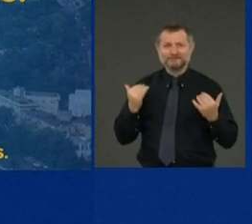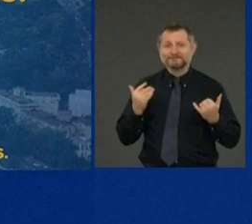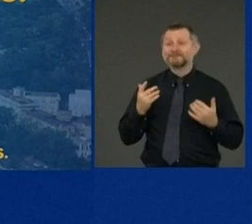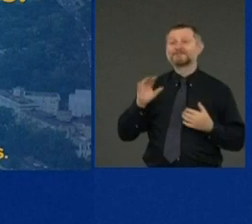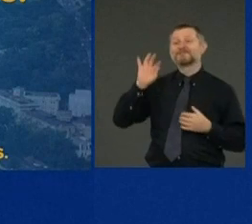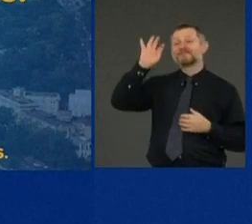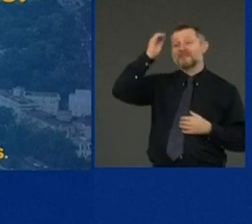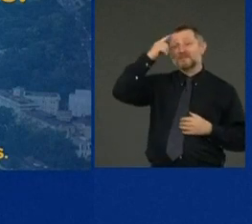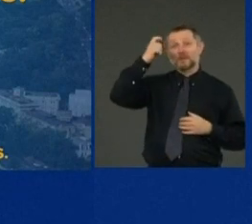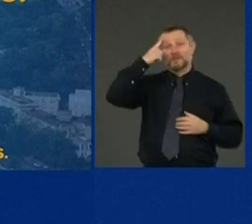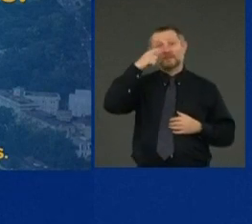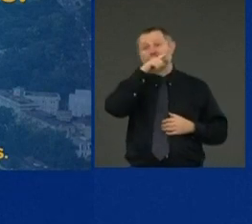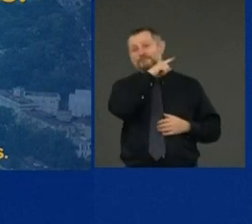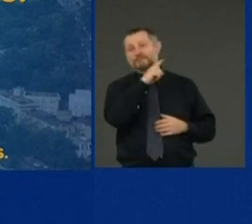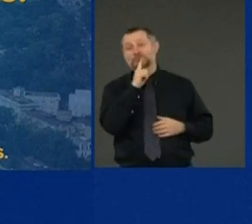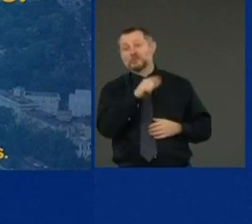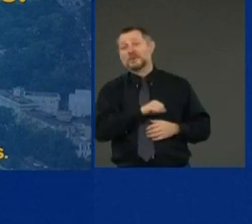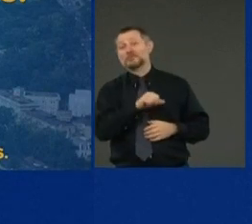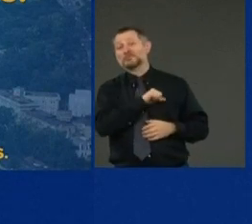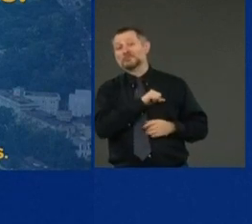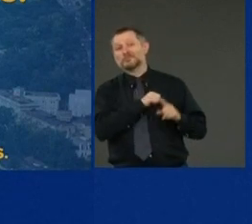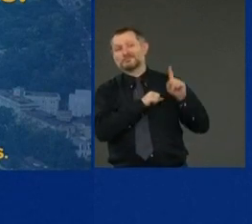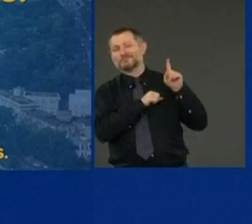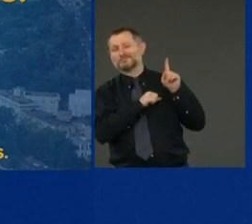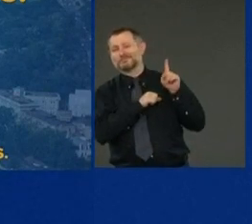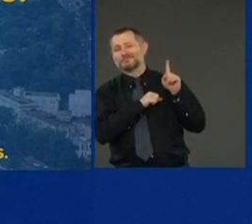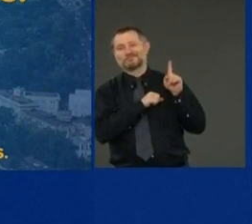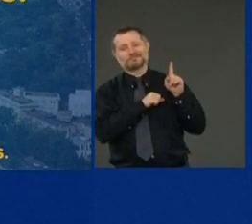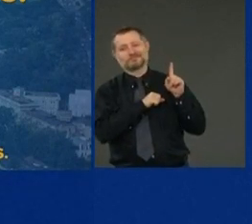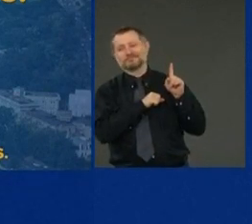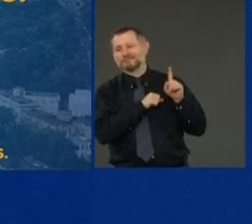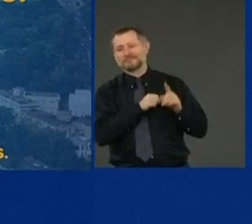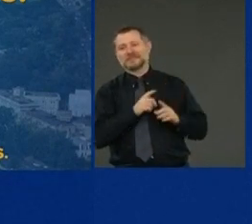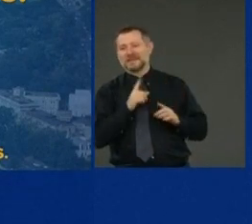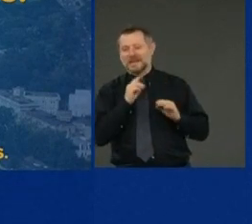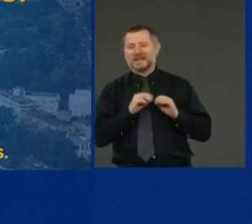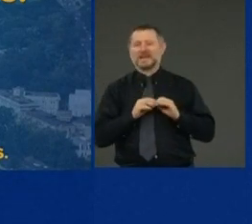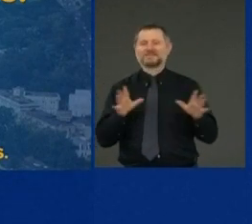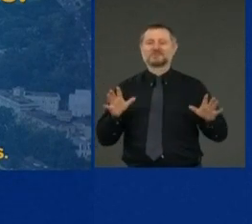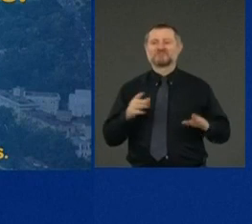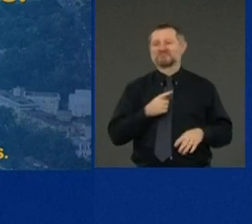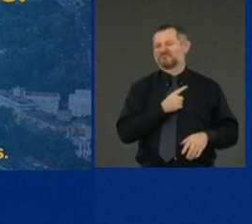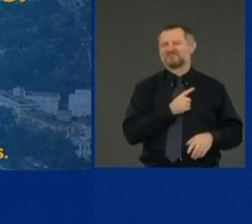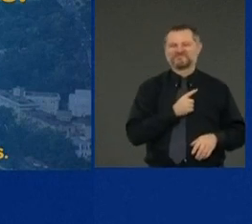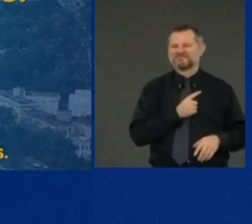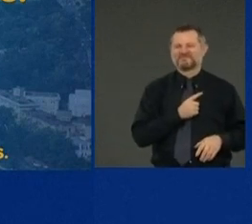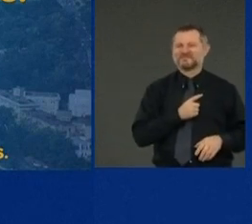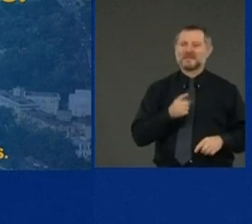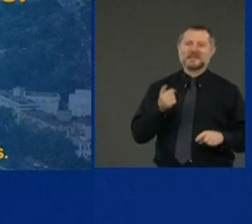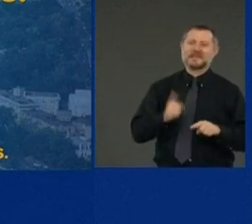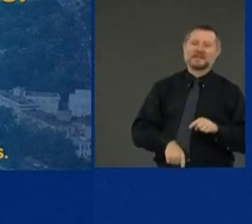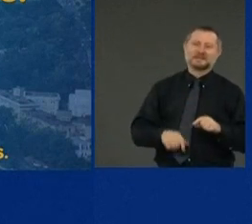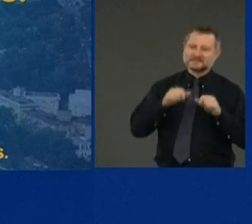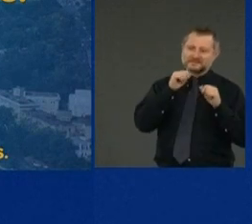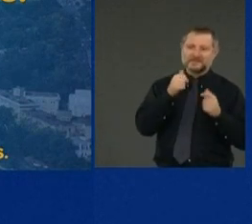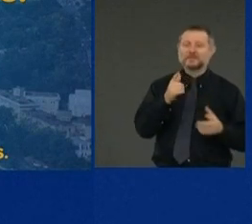government's attitude is an undeniable mistake when it has come to dealing with